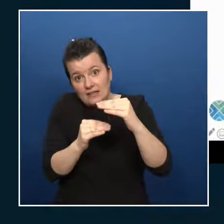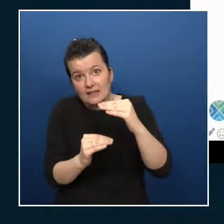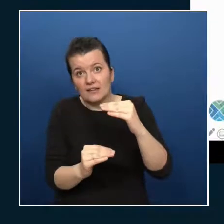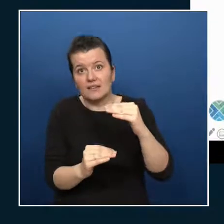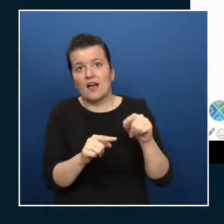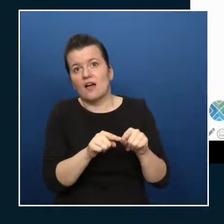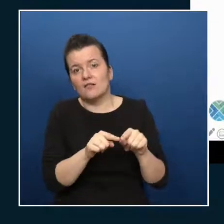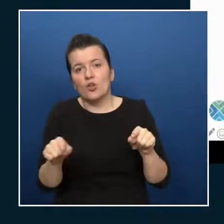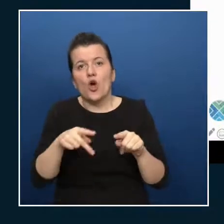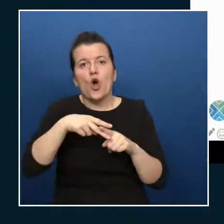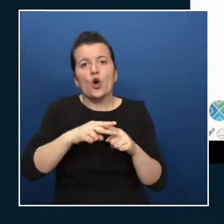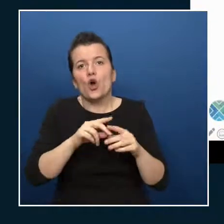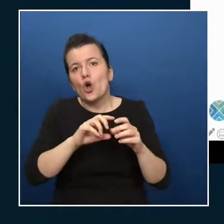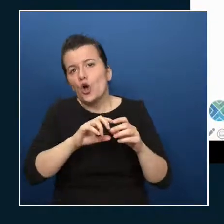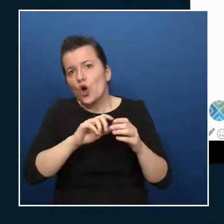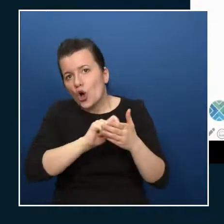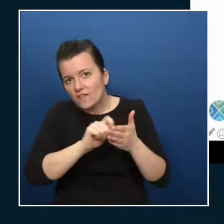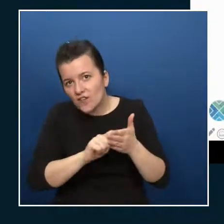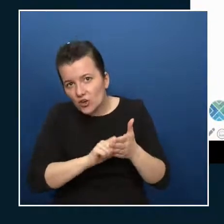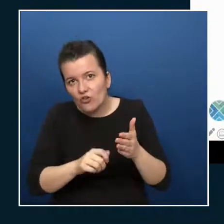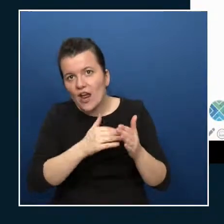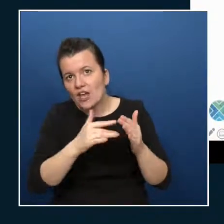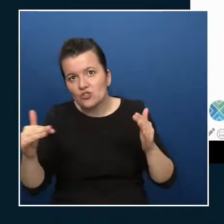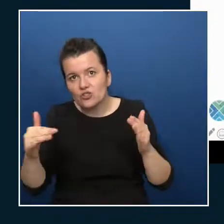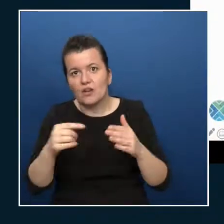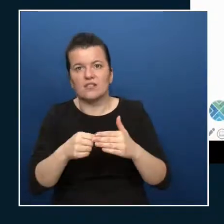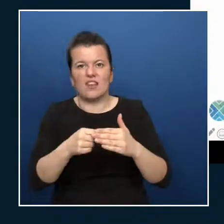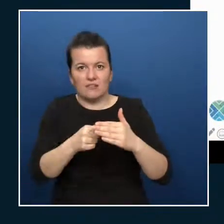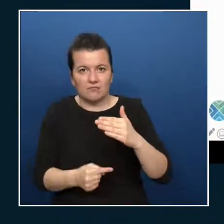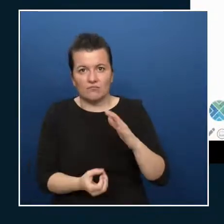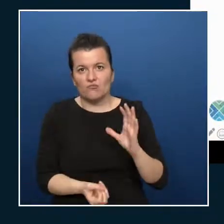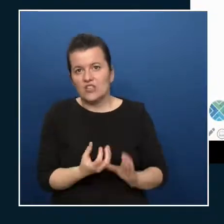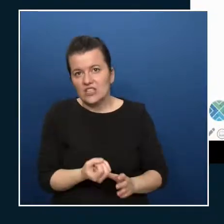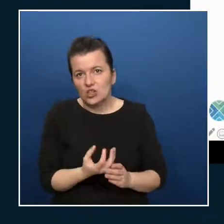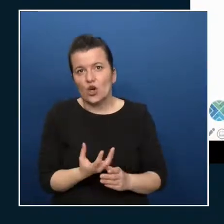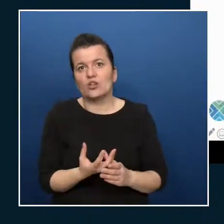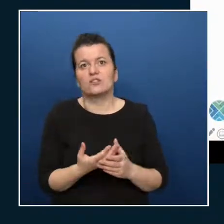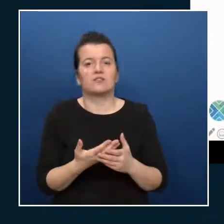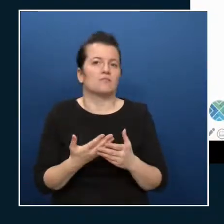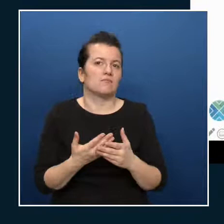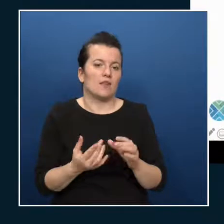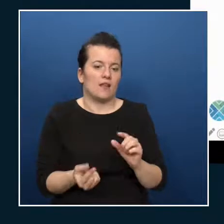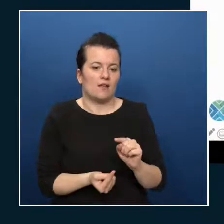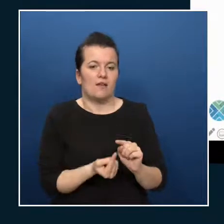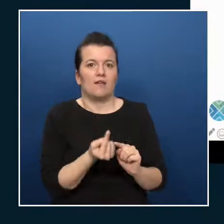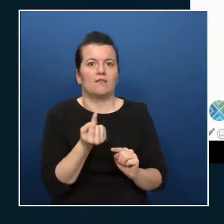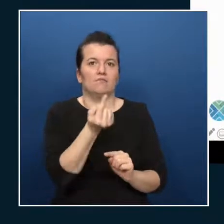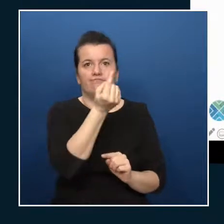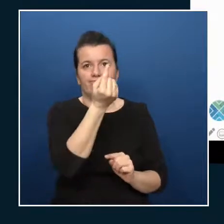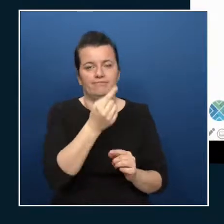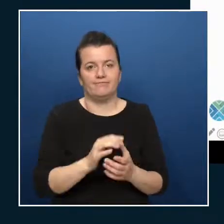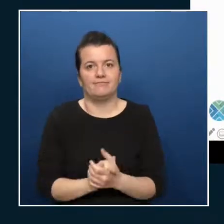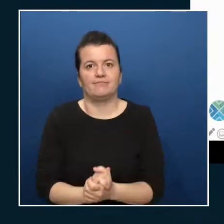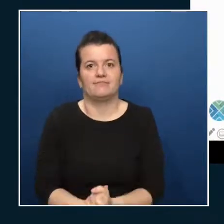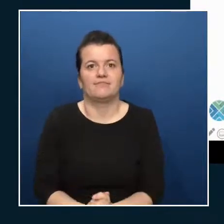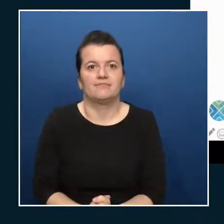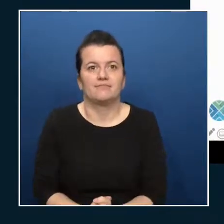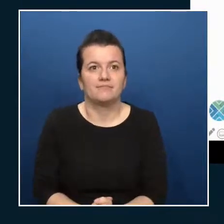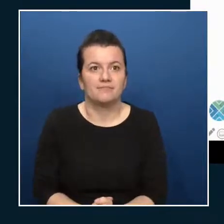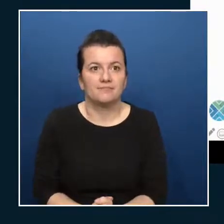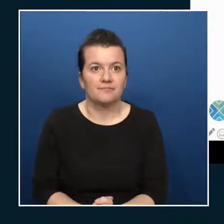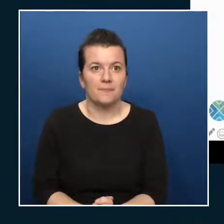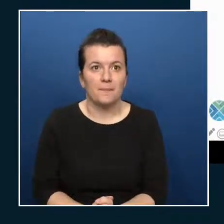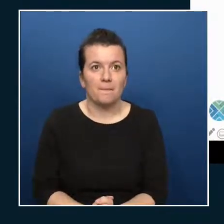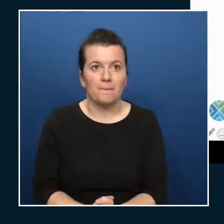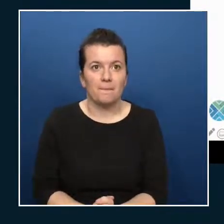configuration, and the resources beneath that, or that are part of these resource groups, inherit the